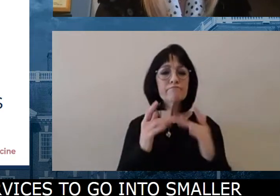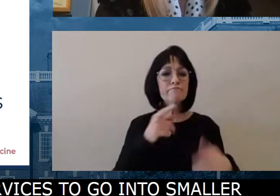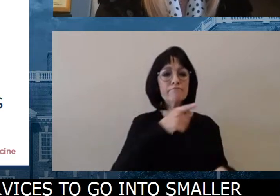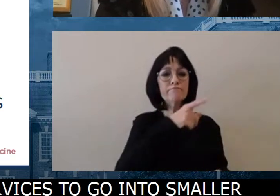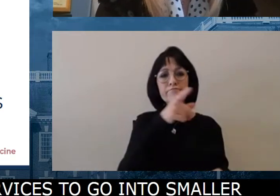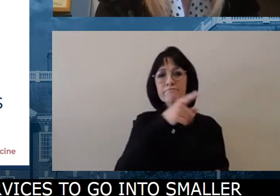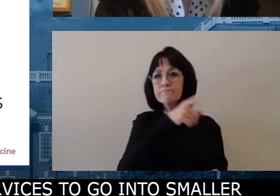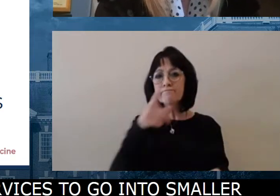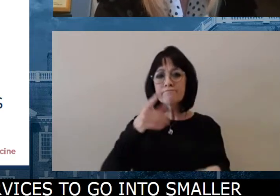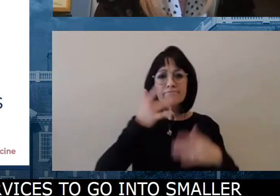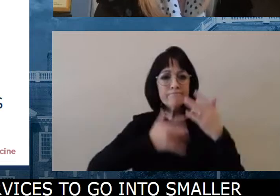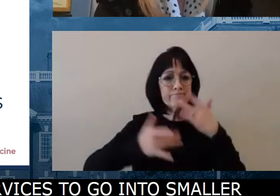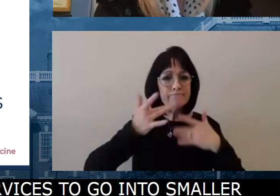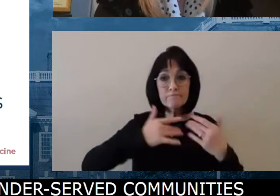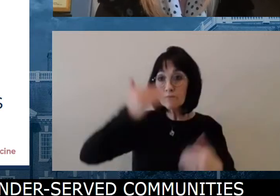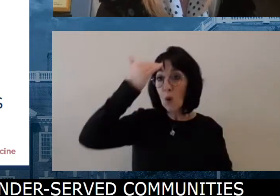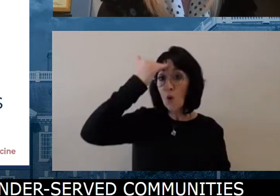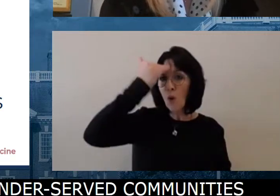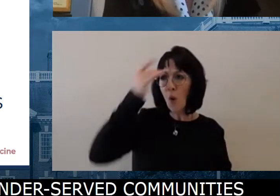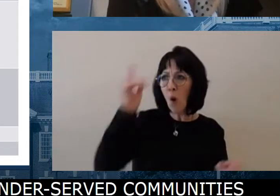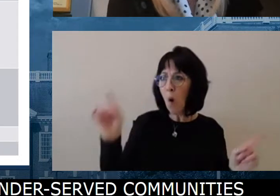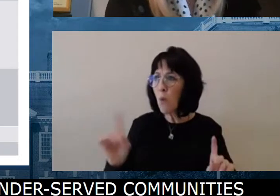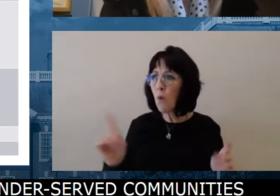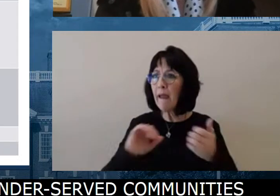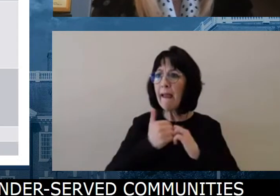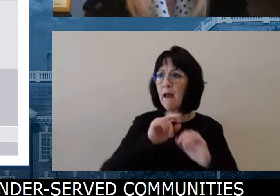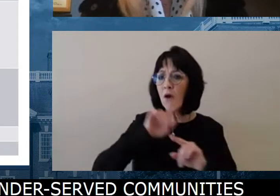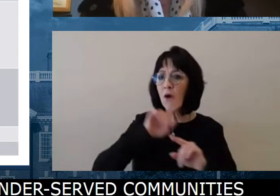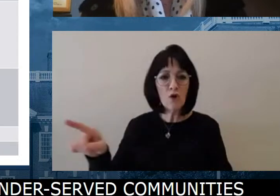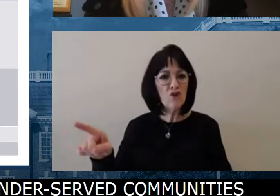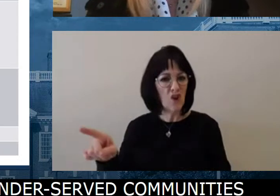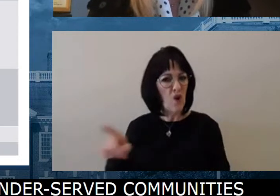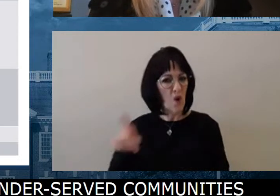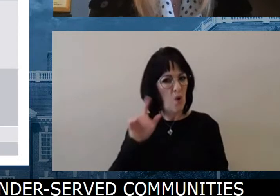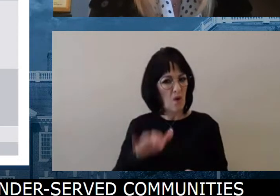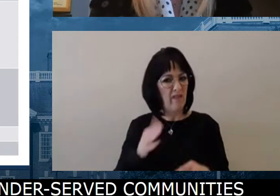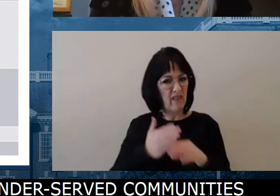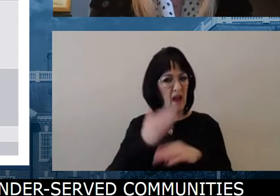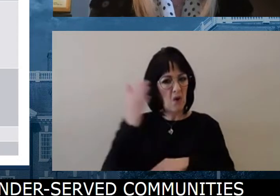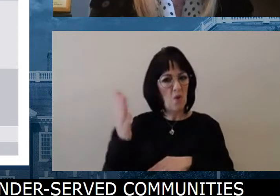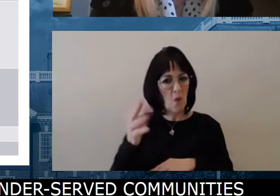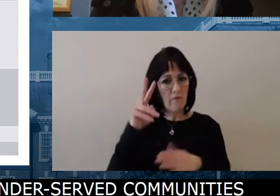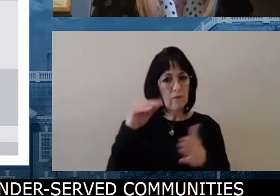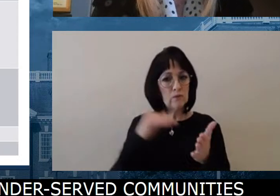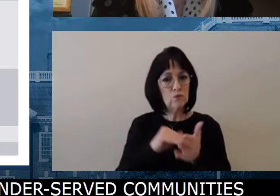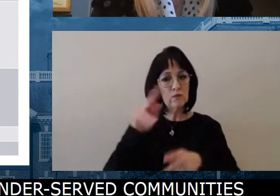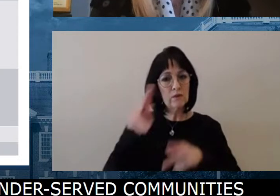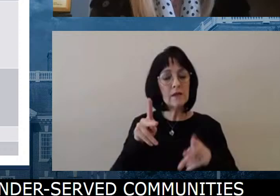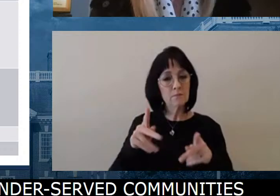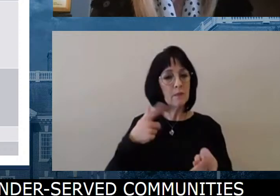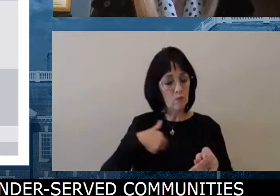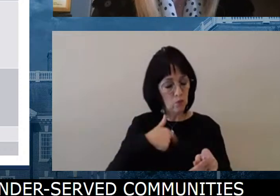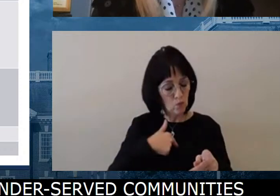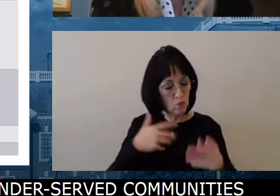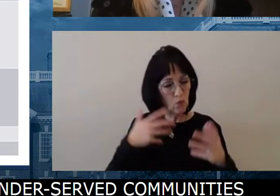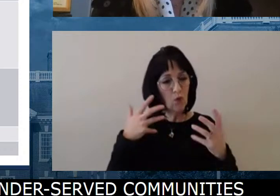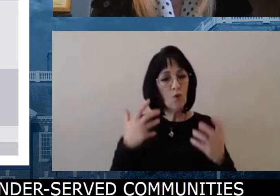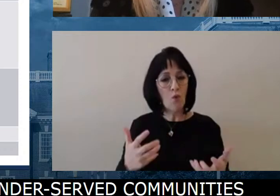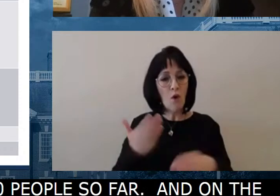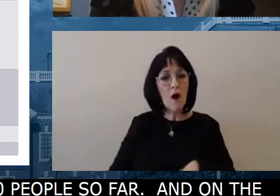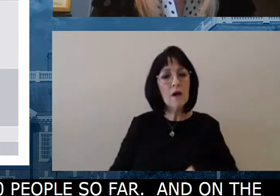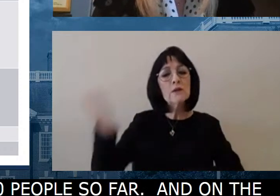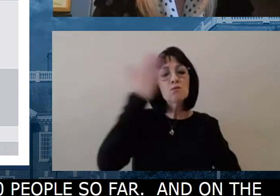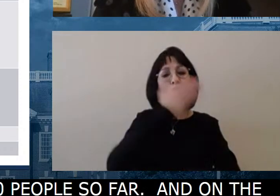so far. And on the next slide, I want to show you just some of the events this week. So we are ramping up our